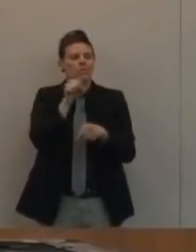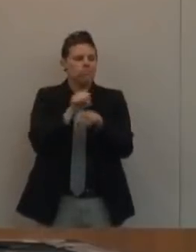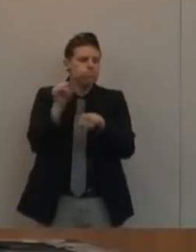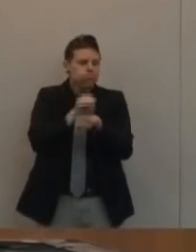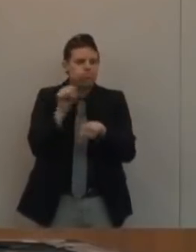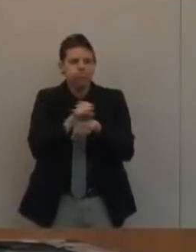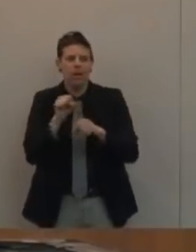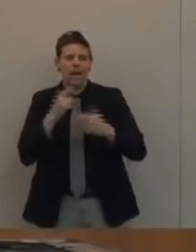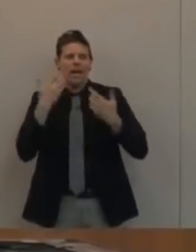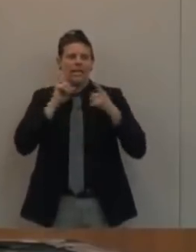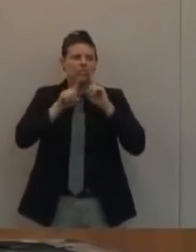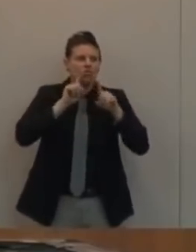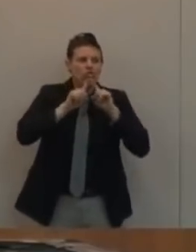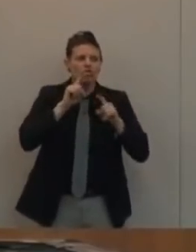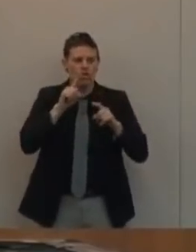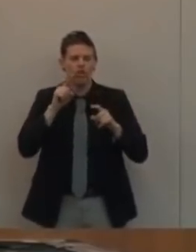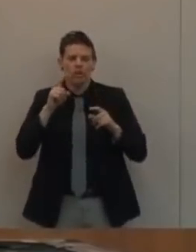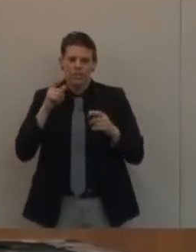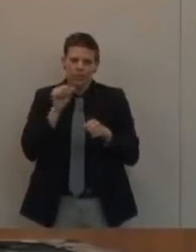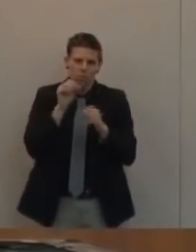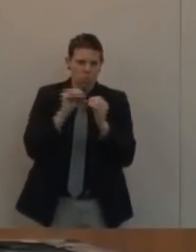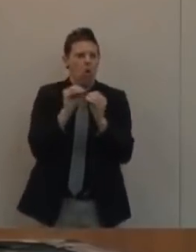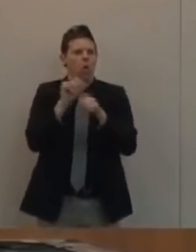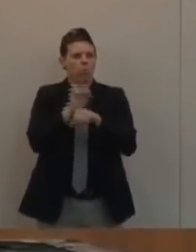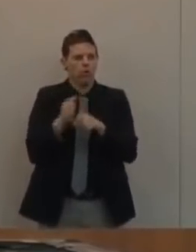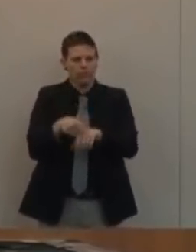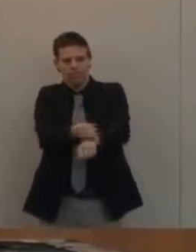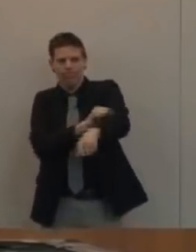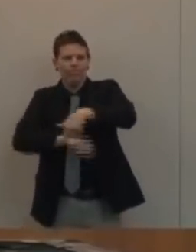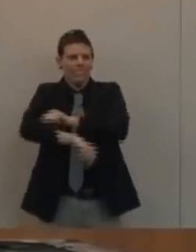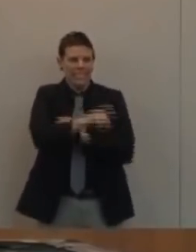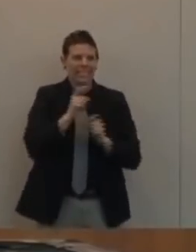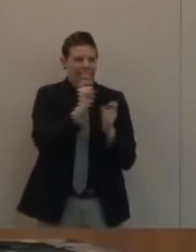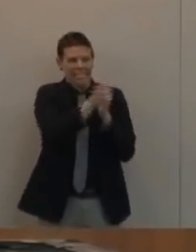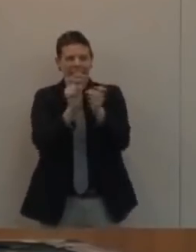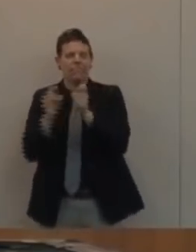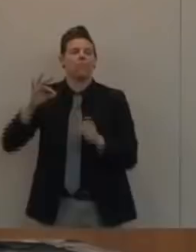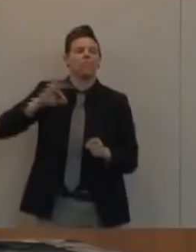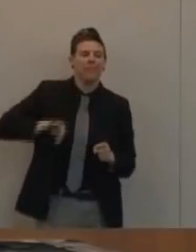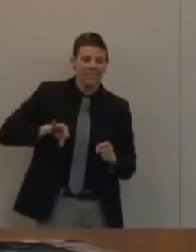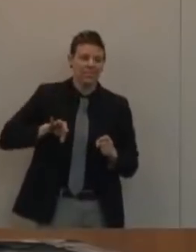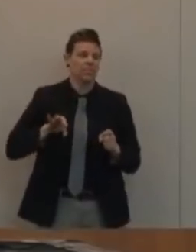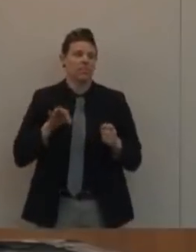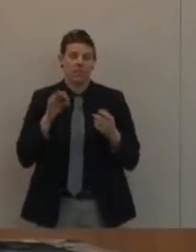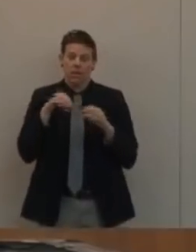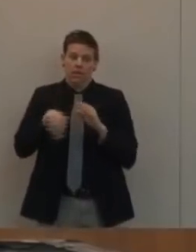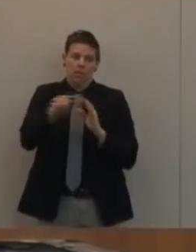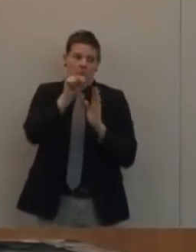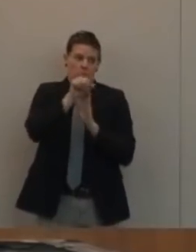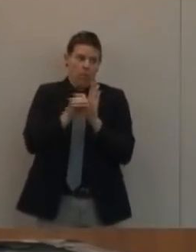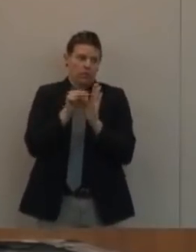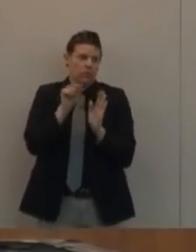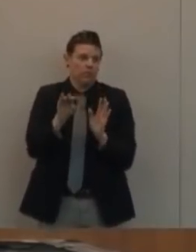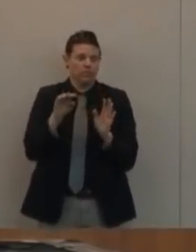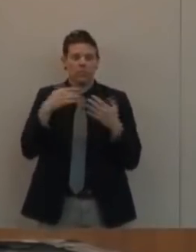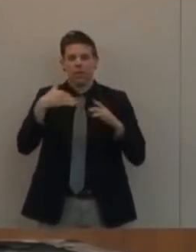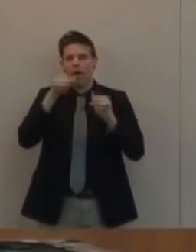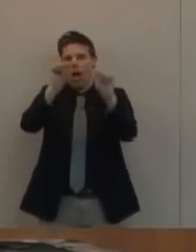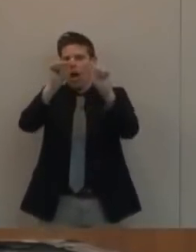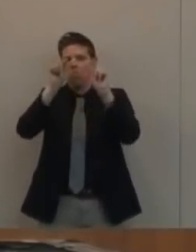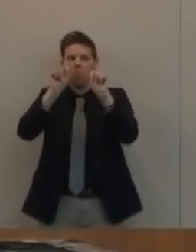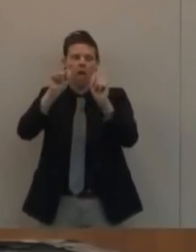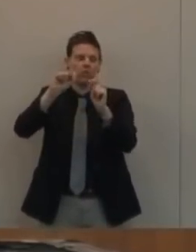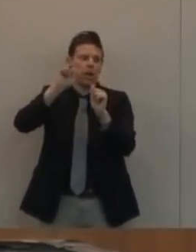work to make sure that we get benefits in the hands of New Mexicans who need them. So again, A+ in his